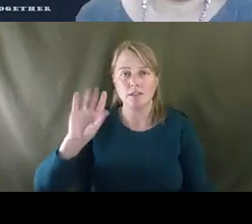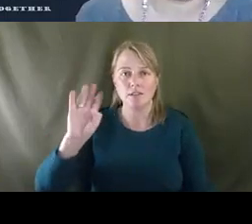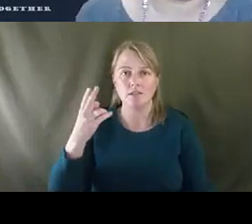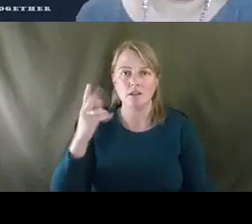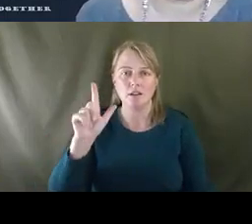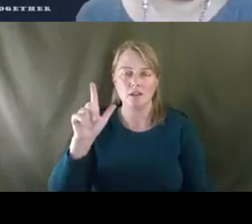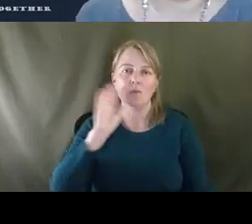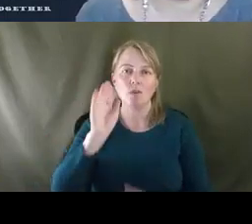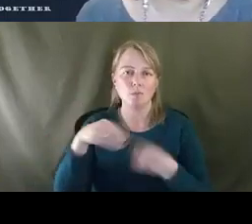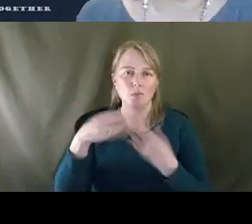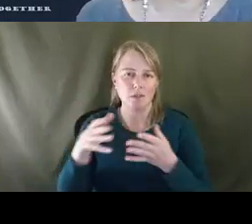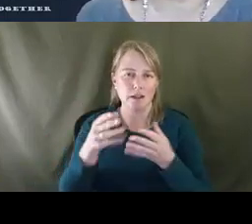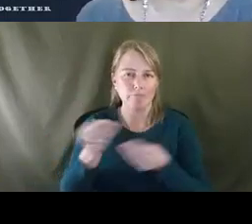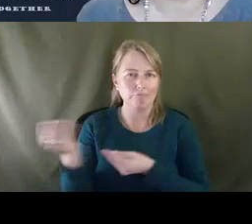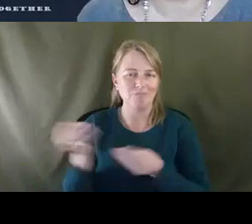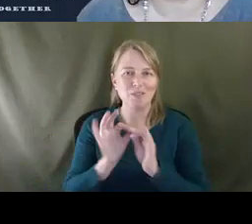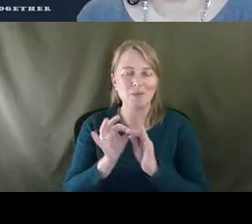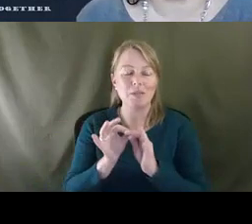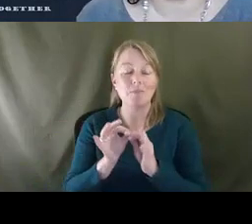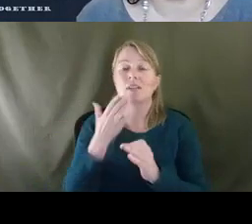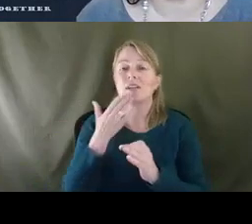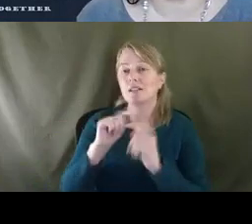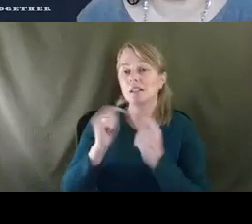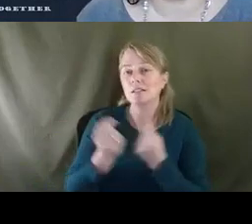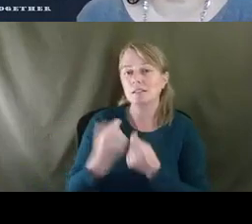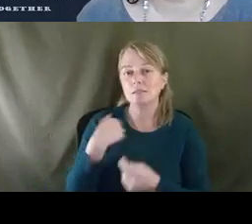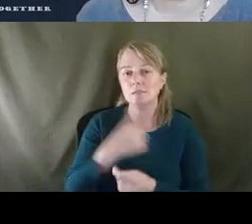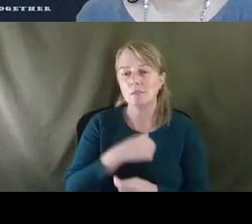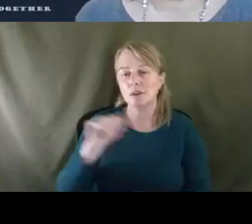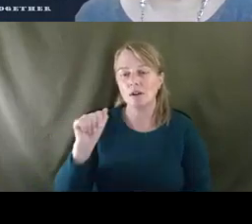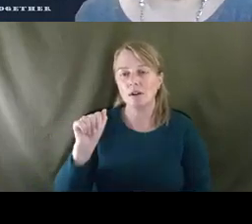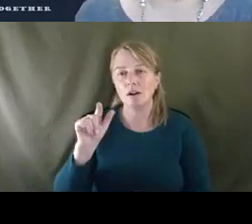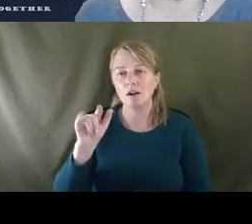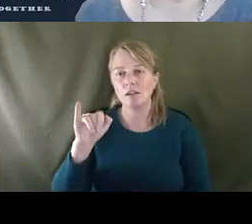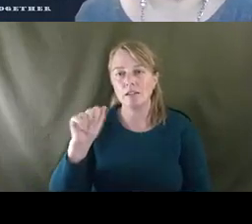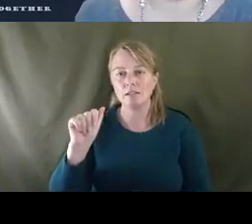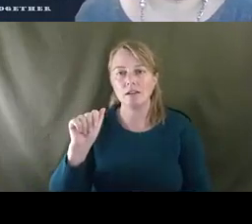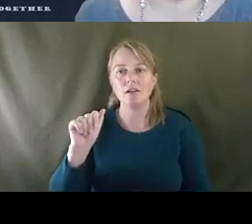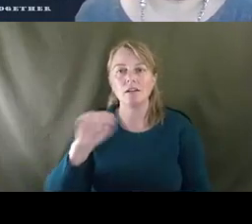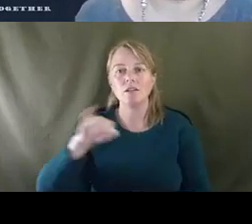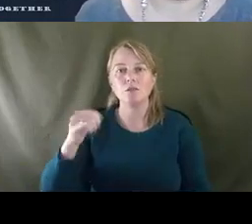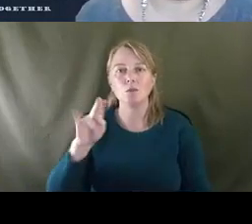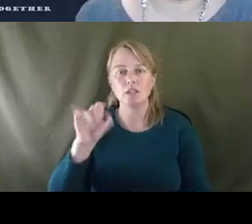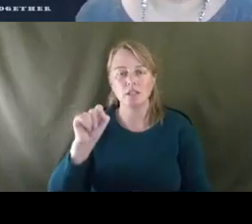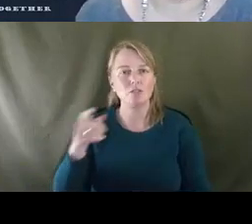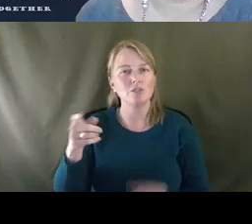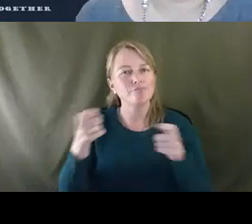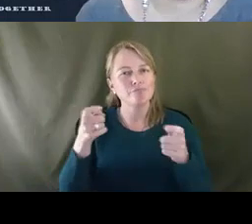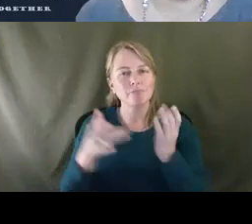interpretation. And thank you to my team member, Elisa Julius, who is managing technology behind the